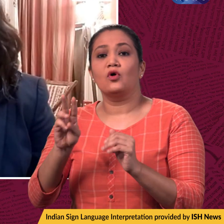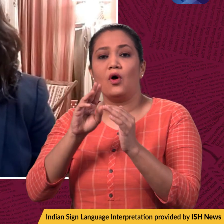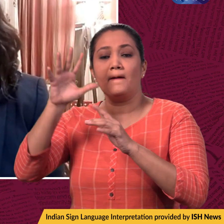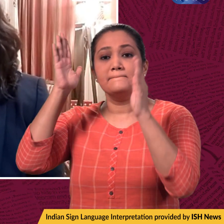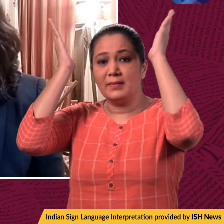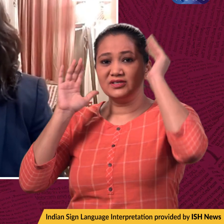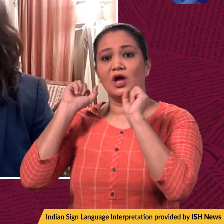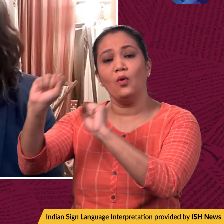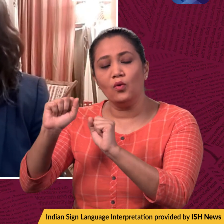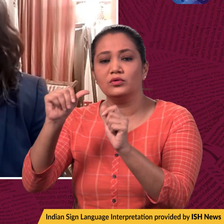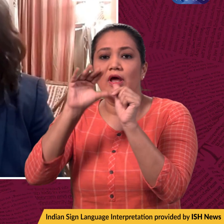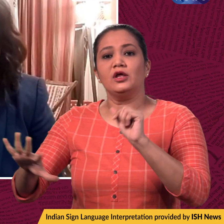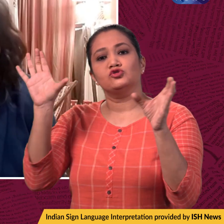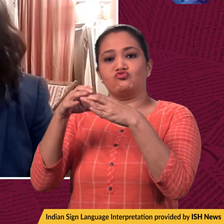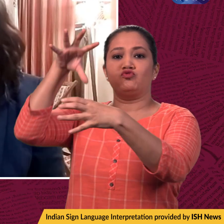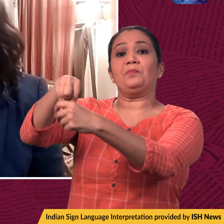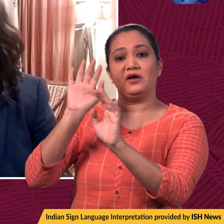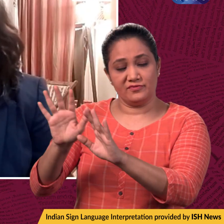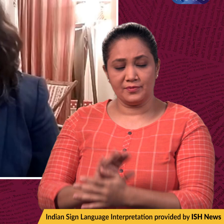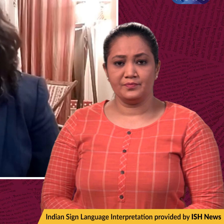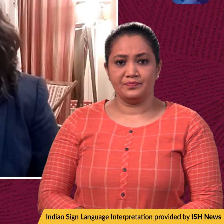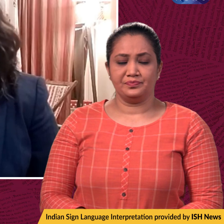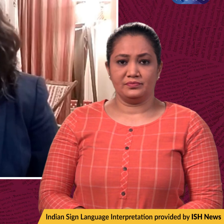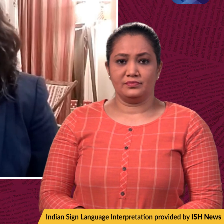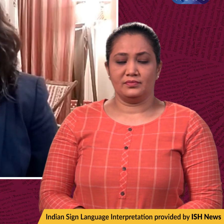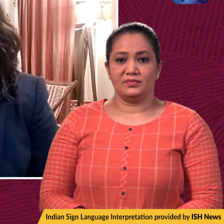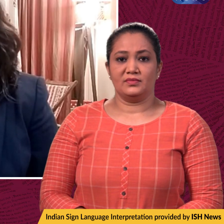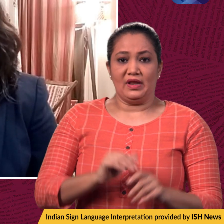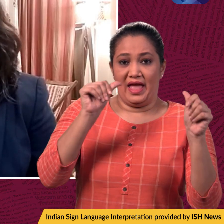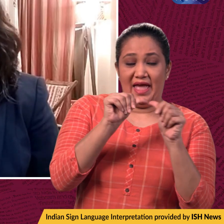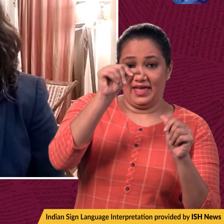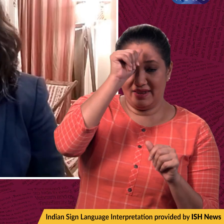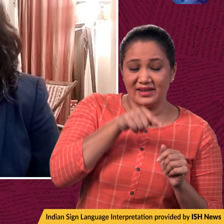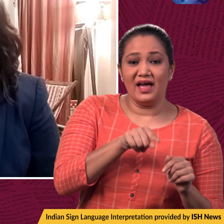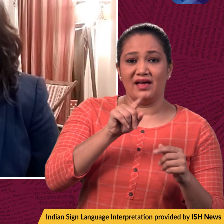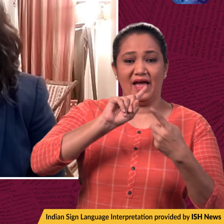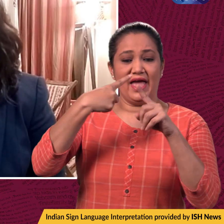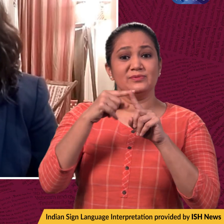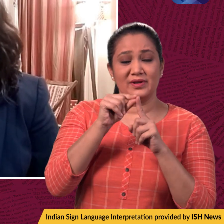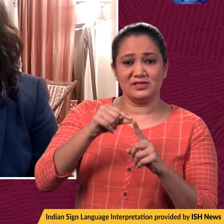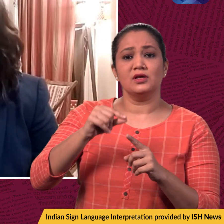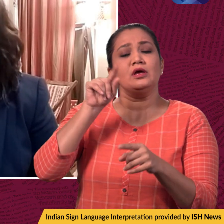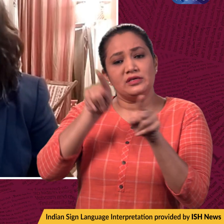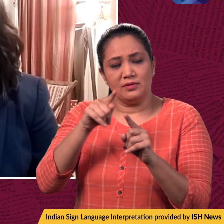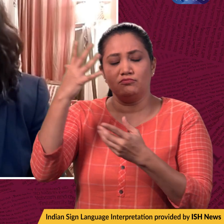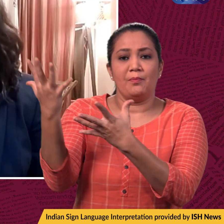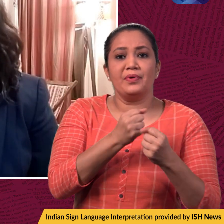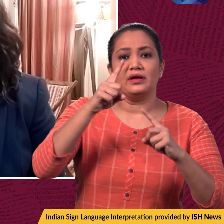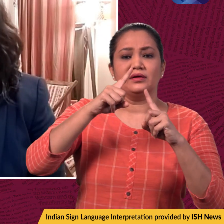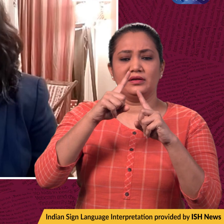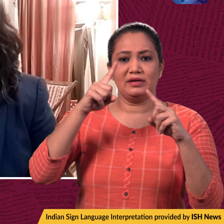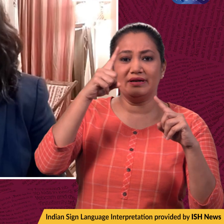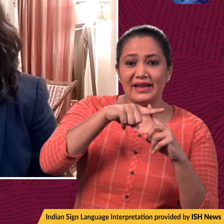Limited, part of Malaysia's AirAsia Group. Now, Air India and India Express were acquired